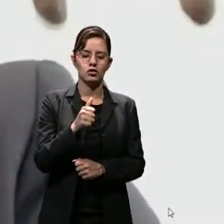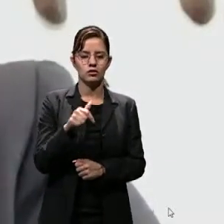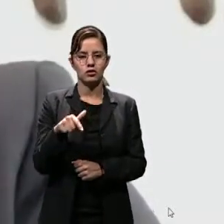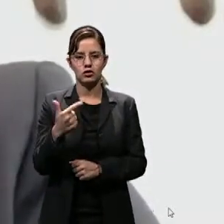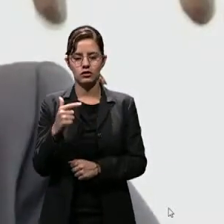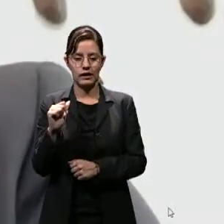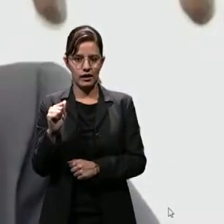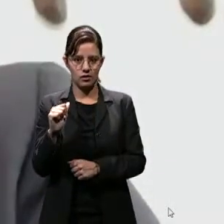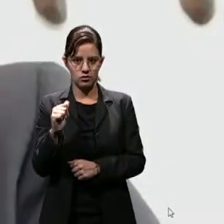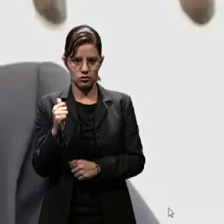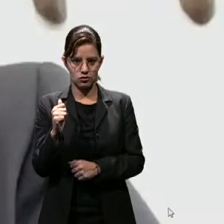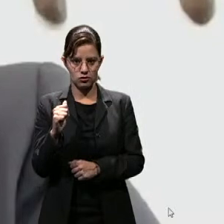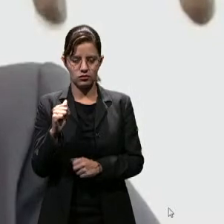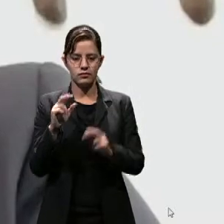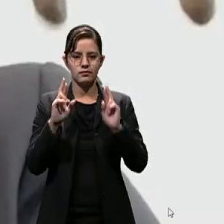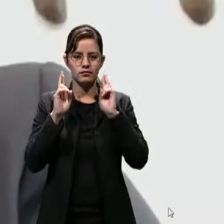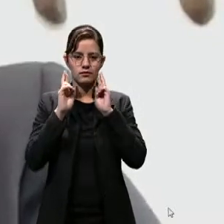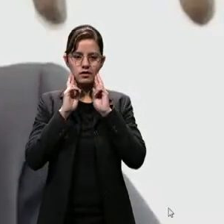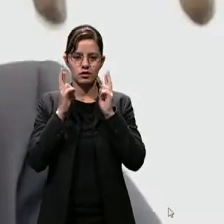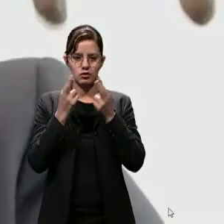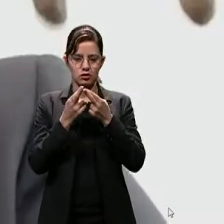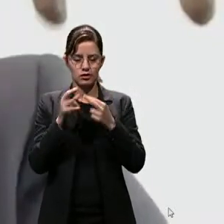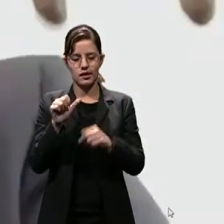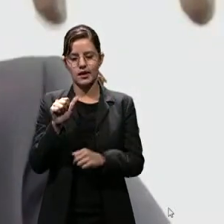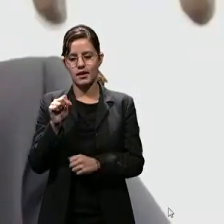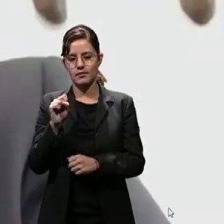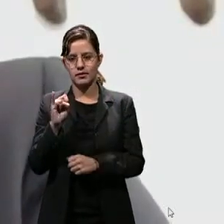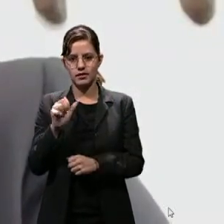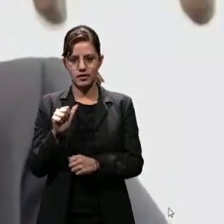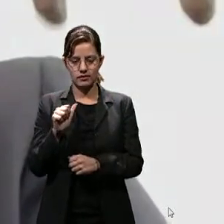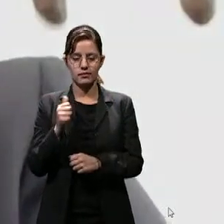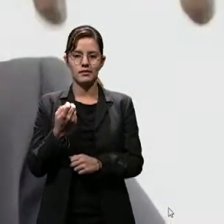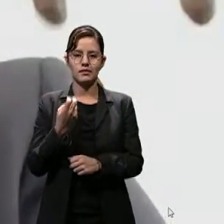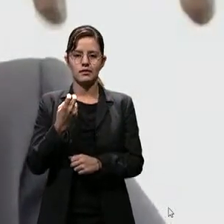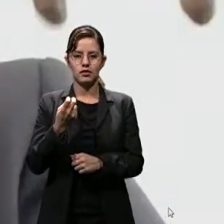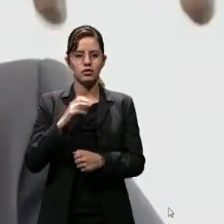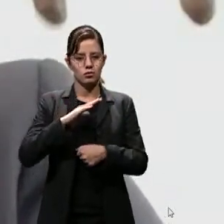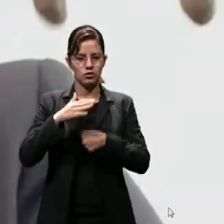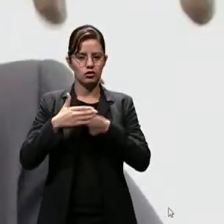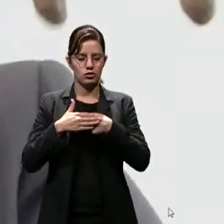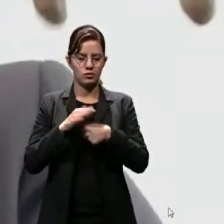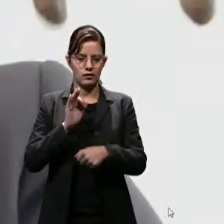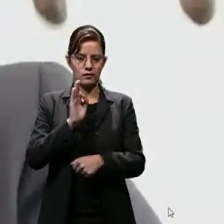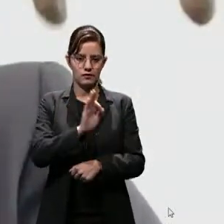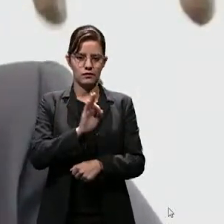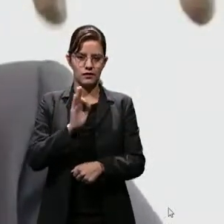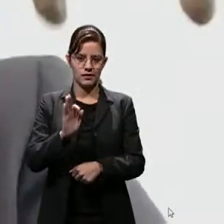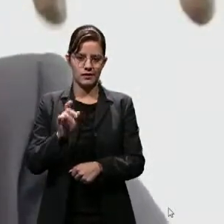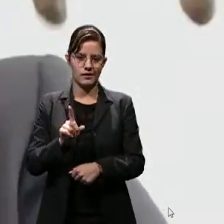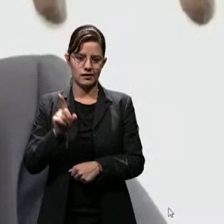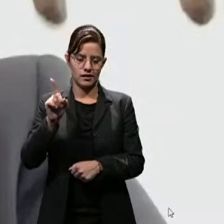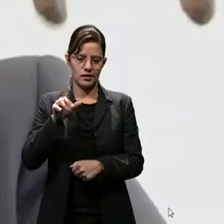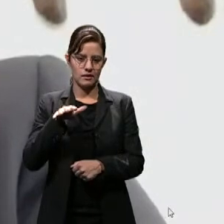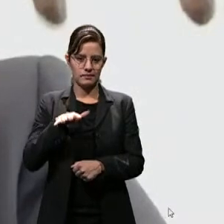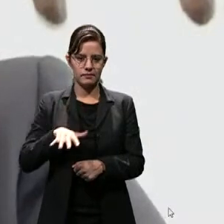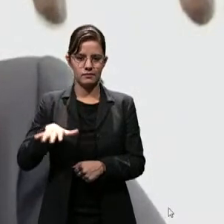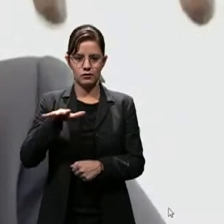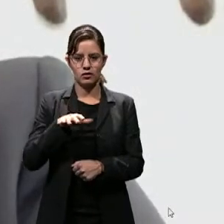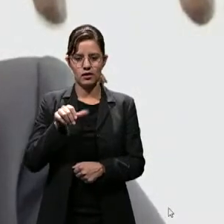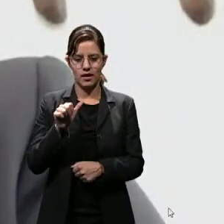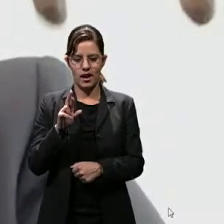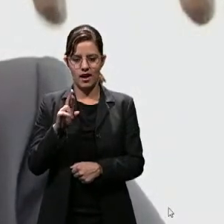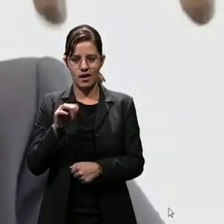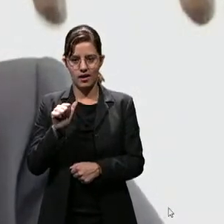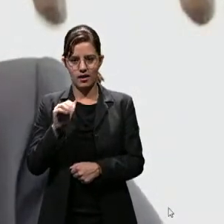August 11th and 12th, we are going to have the summit with Asia. We are about to define the date for the